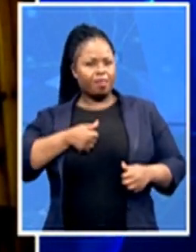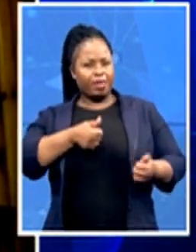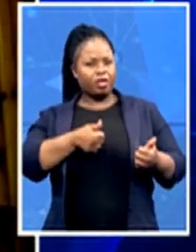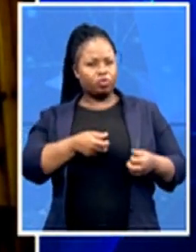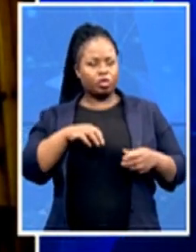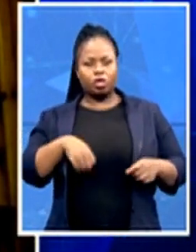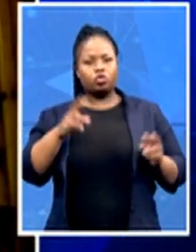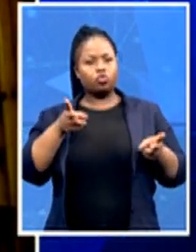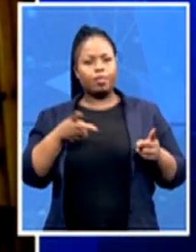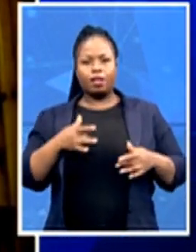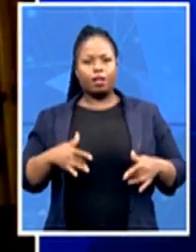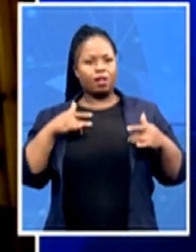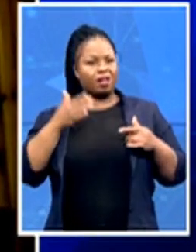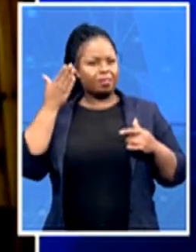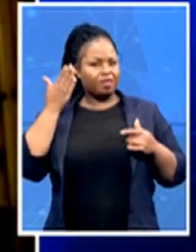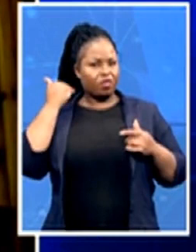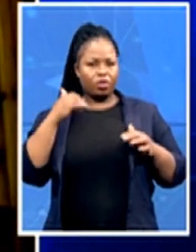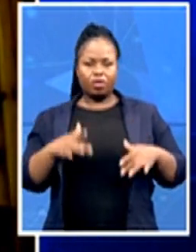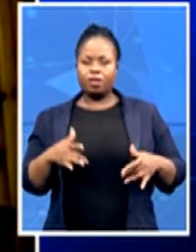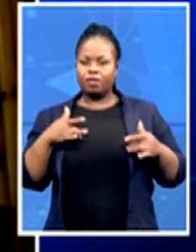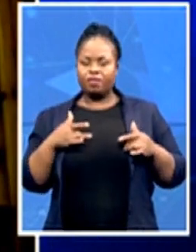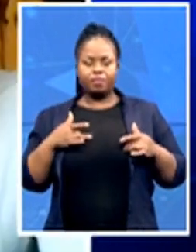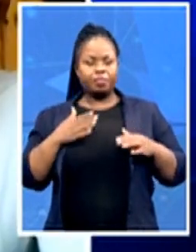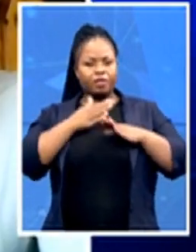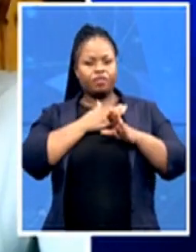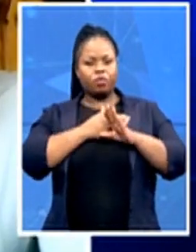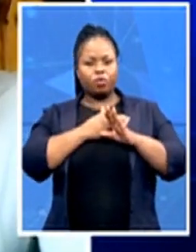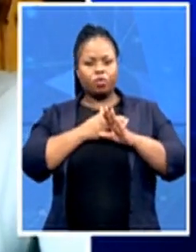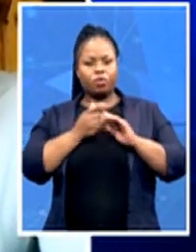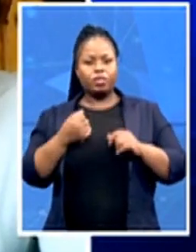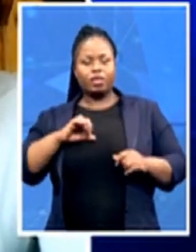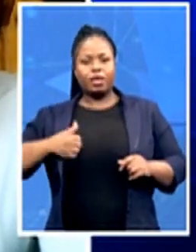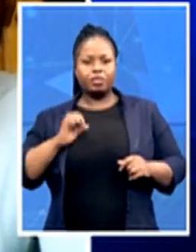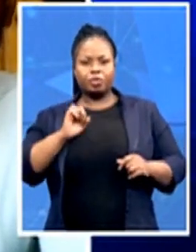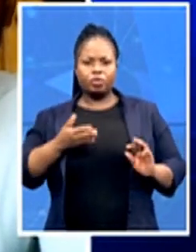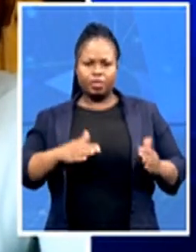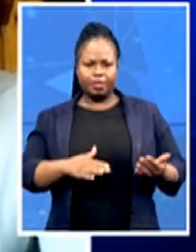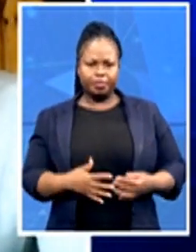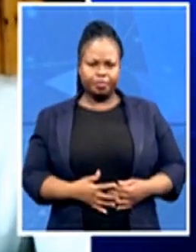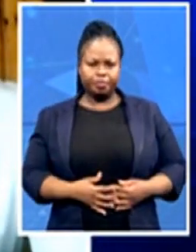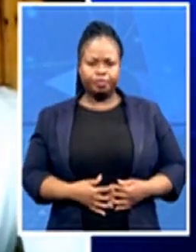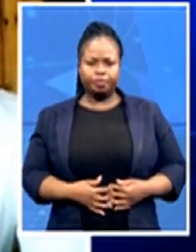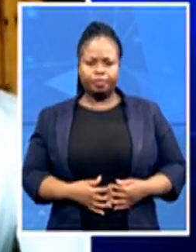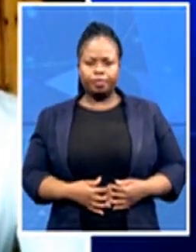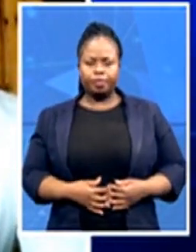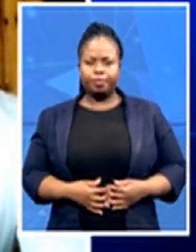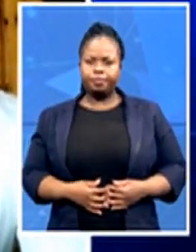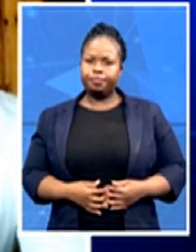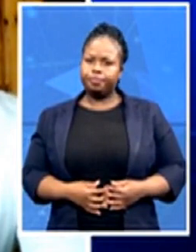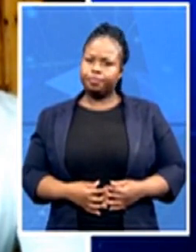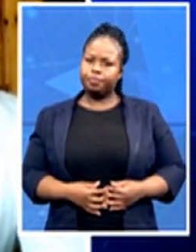murder and the killings of their loved ones and their husbands. So just in terms of the widows